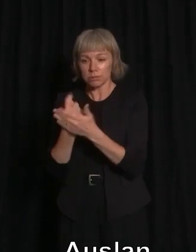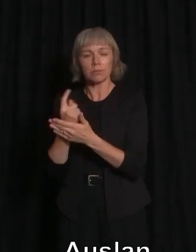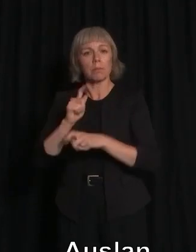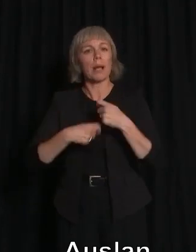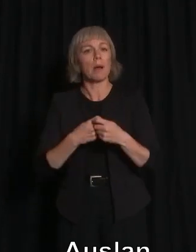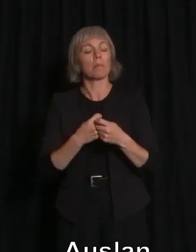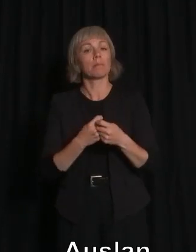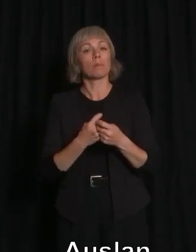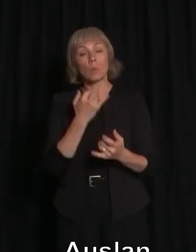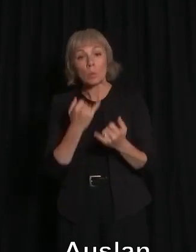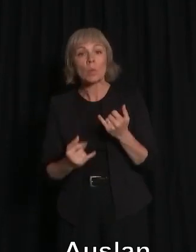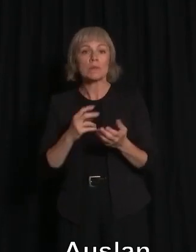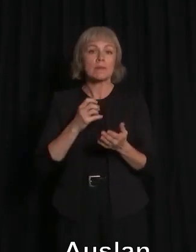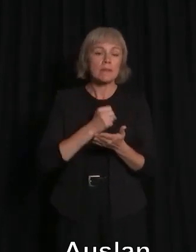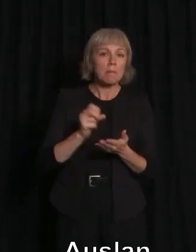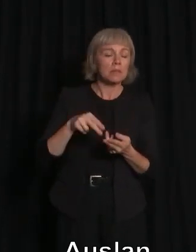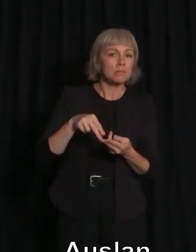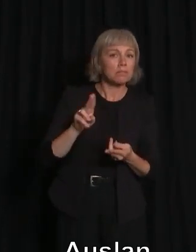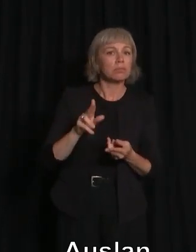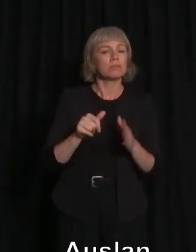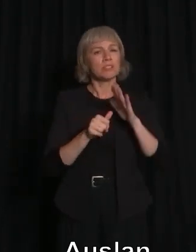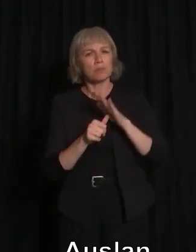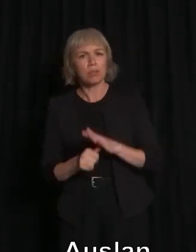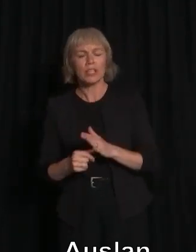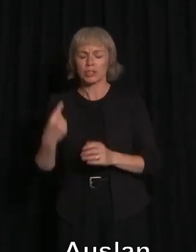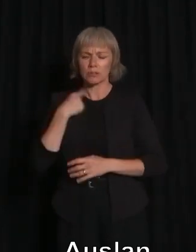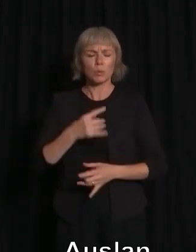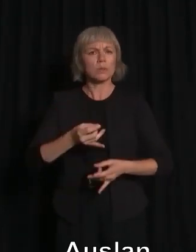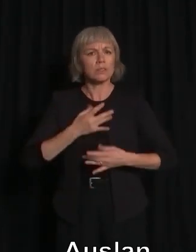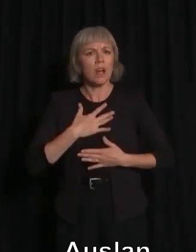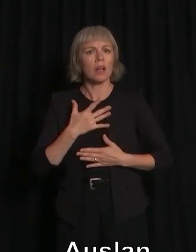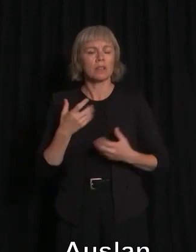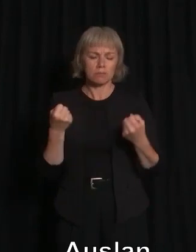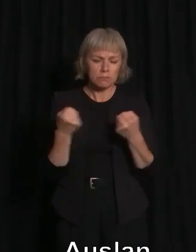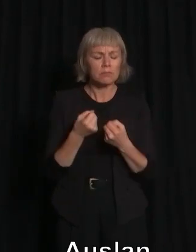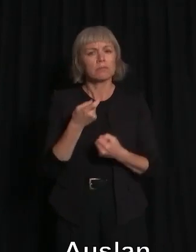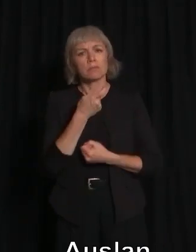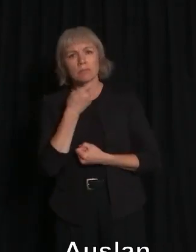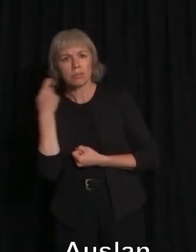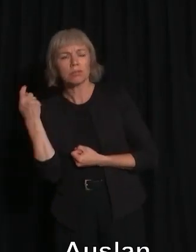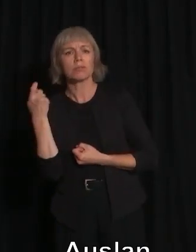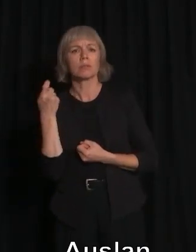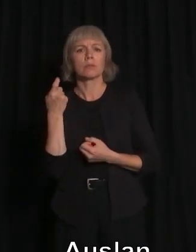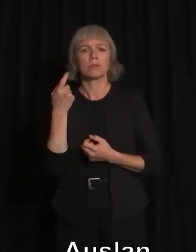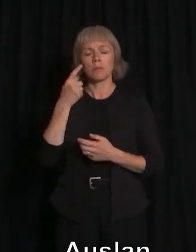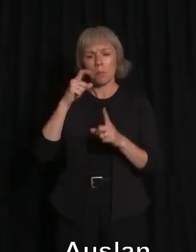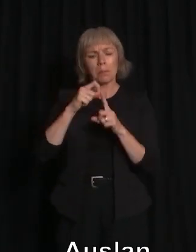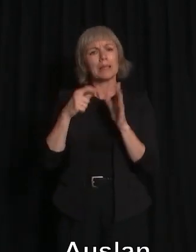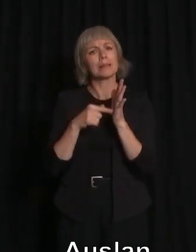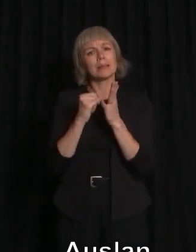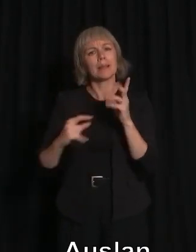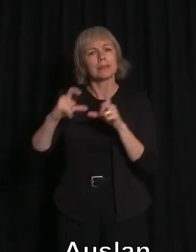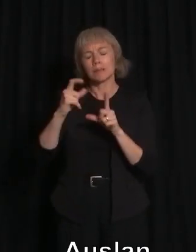addiction, suicidal thoughts and attempts, and will contribute as well to symptoms of post-traumatic stress